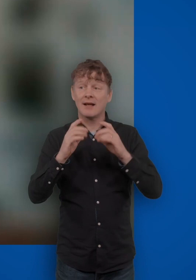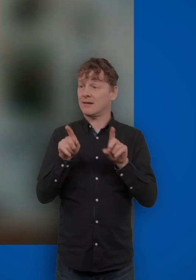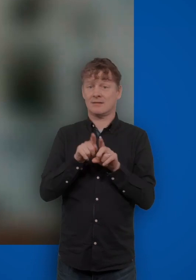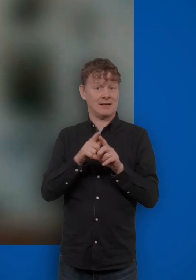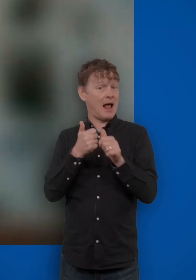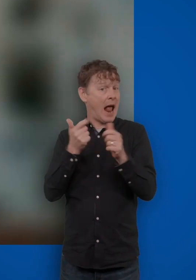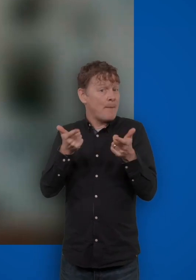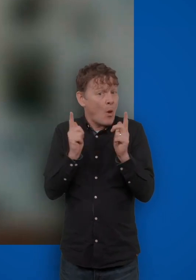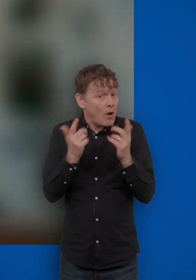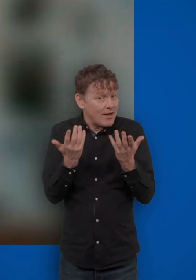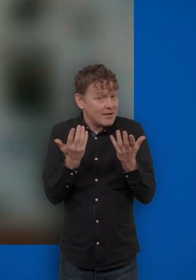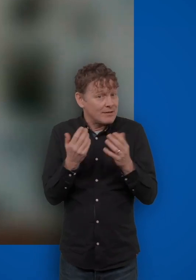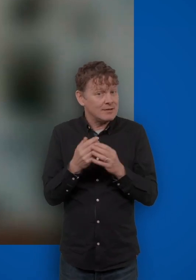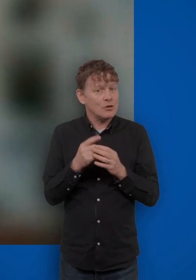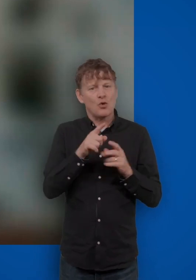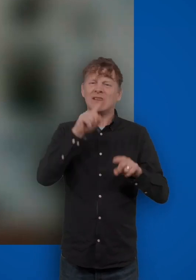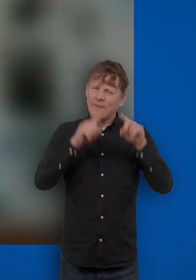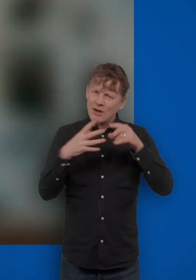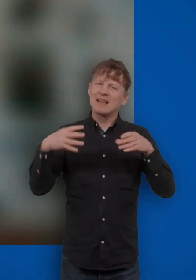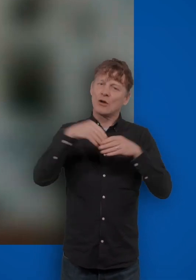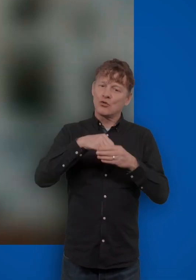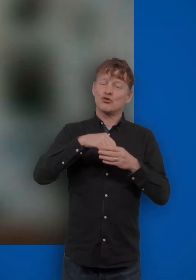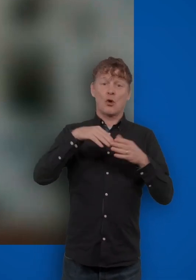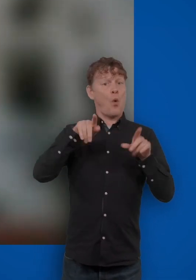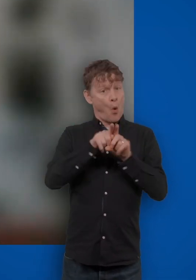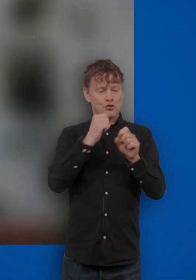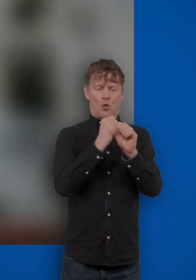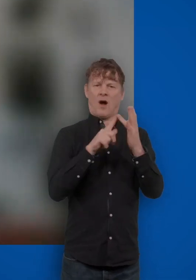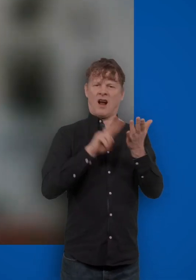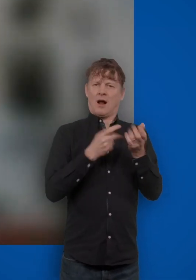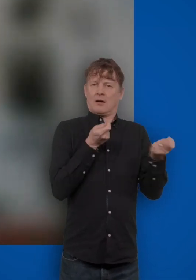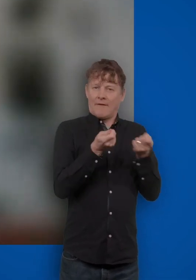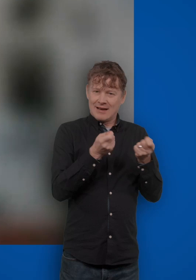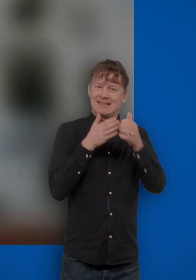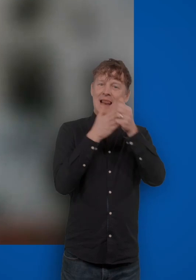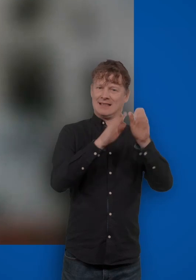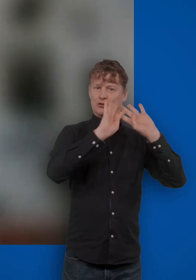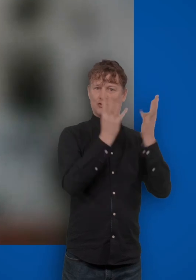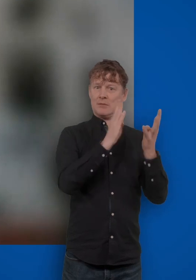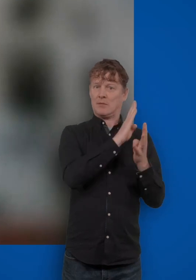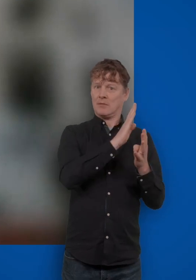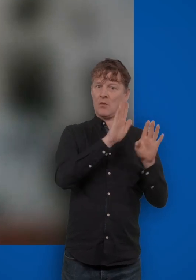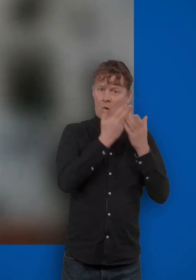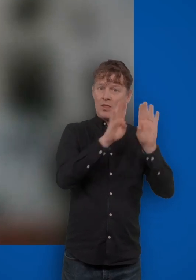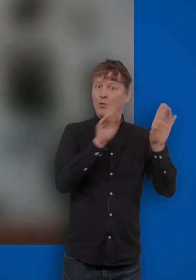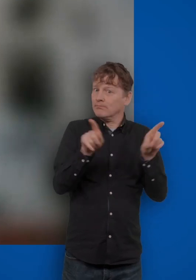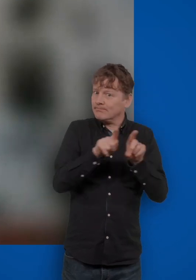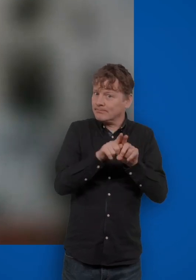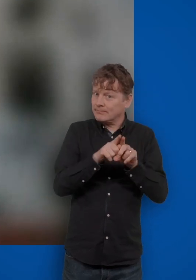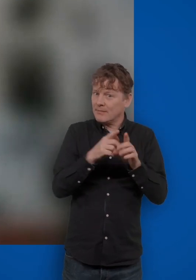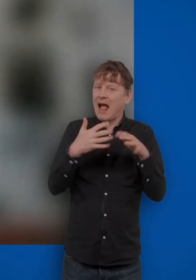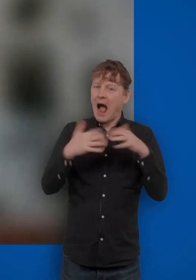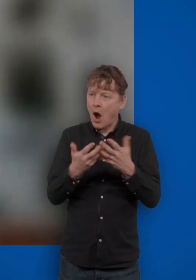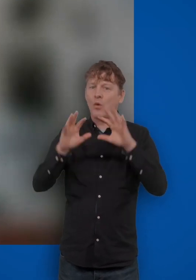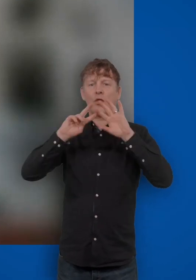employers. And it's about addressing diversity and inclusion in our governance and leadership and what we monitor and measure as organisations.